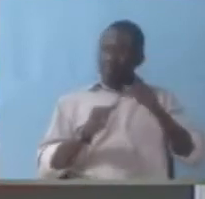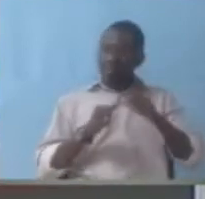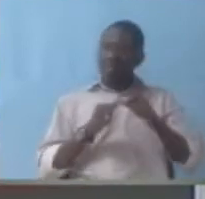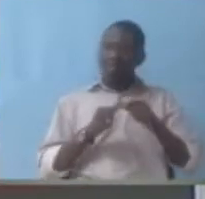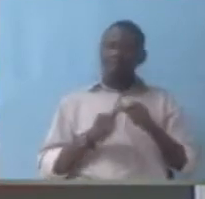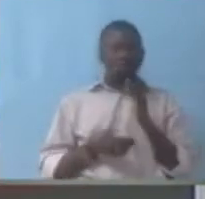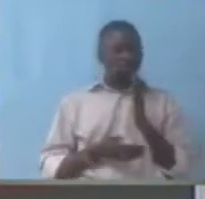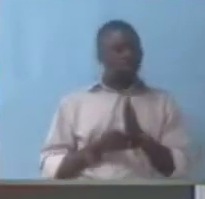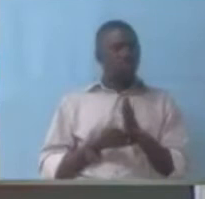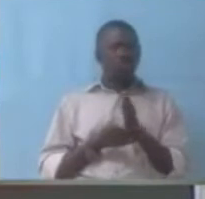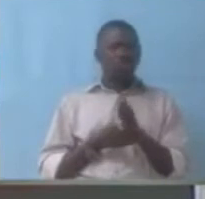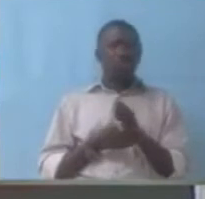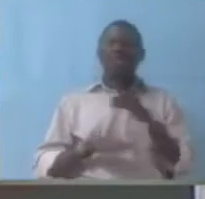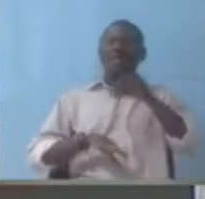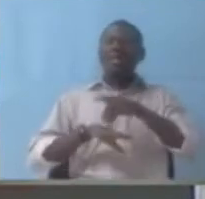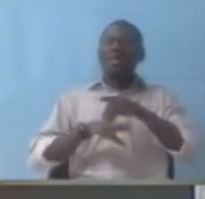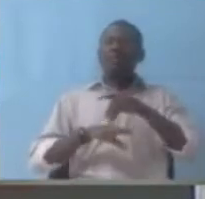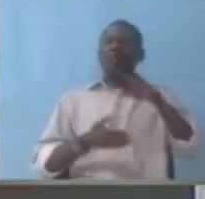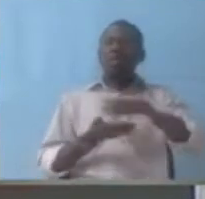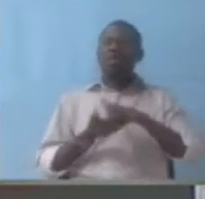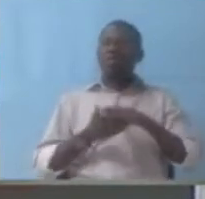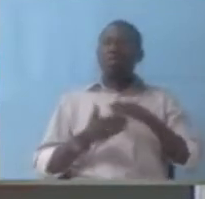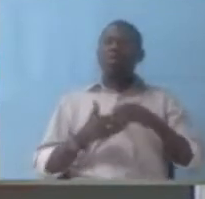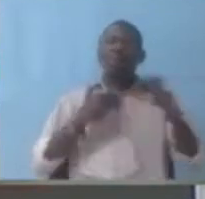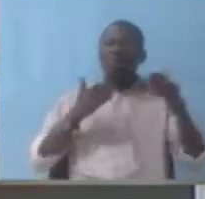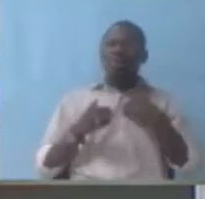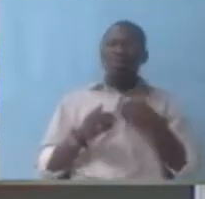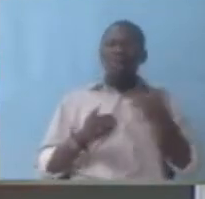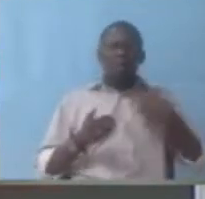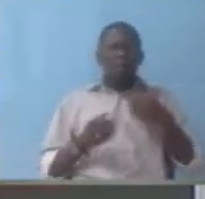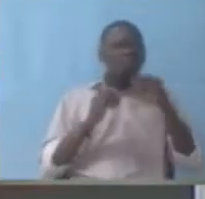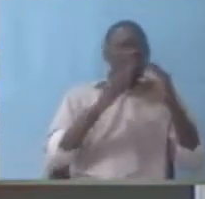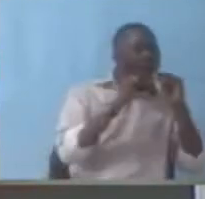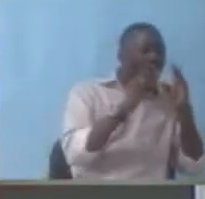and it really depended on a lot on rumors.